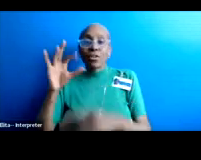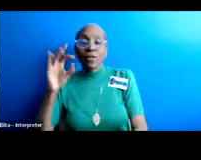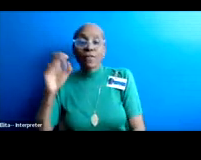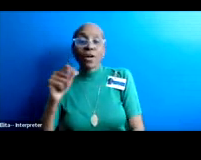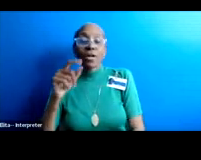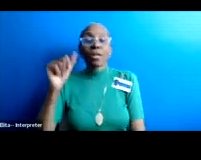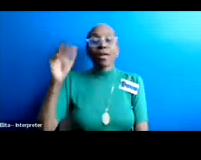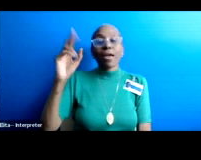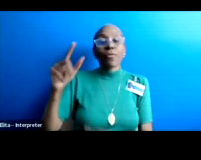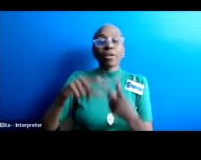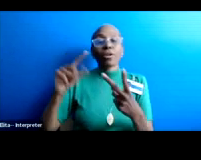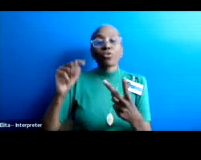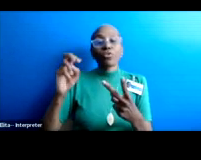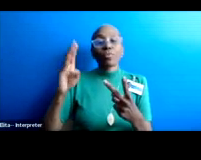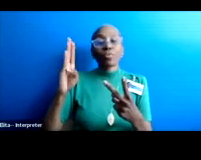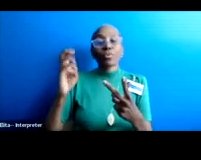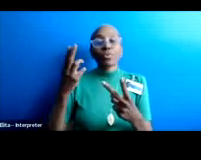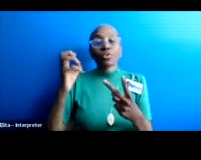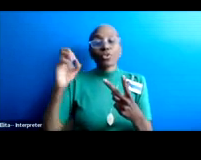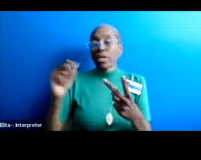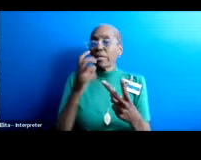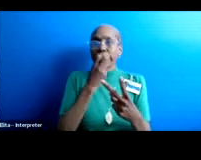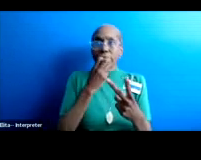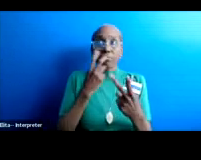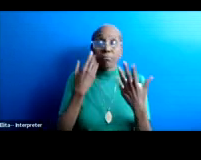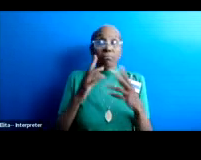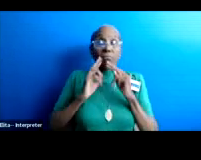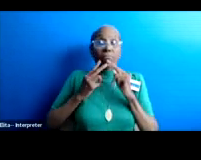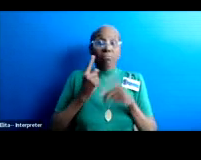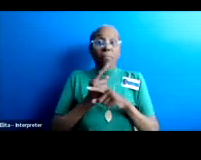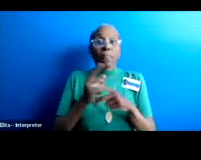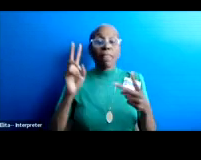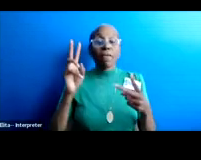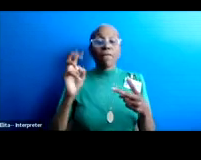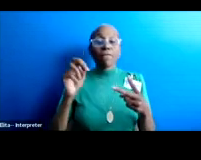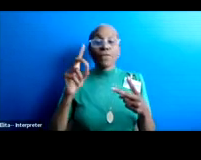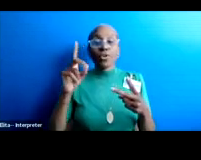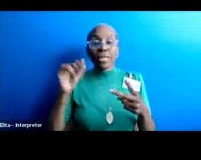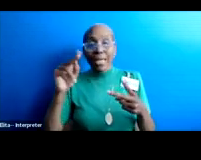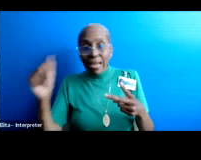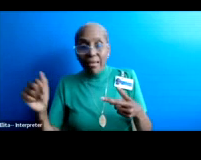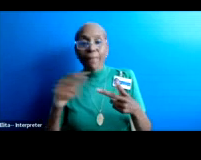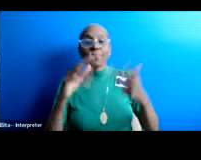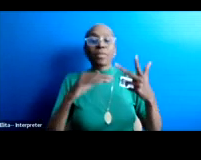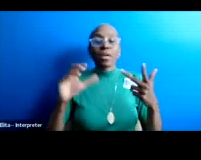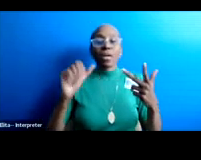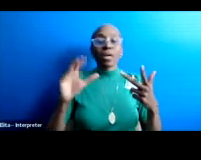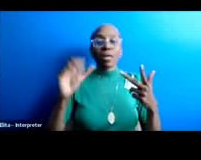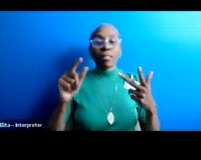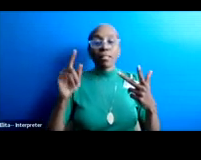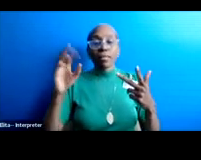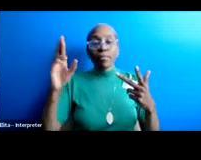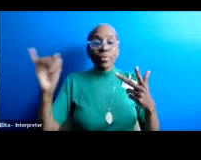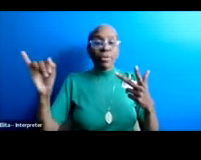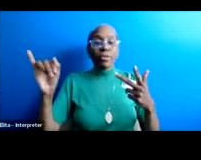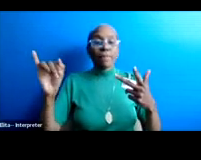include Arial, Trebuchet, if I'm saying that correctly, Verdana, and Calibri.